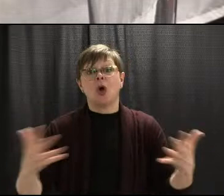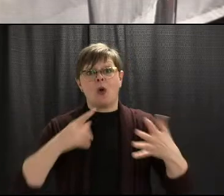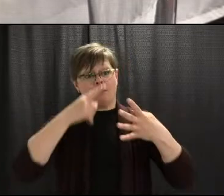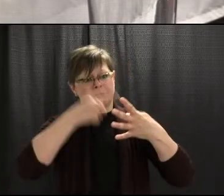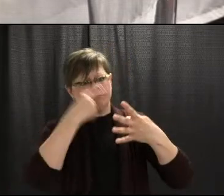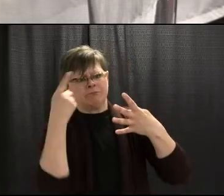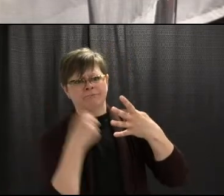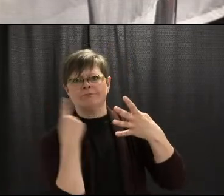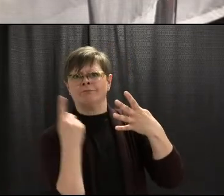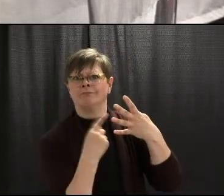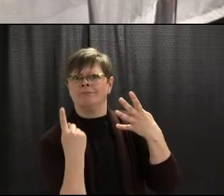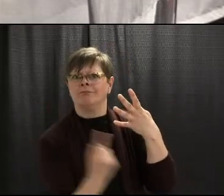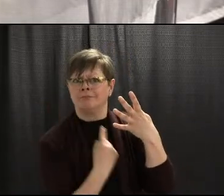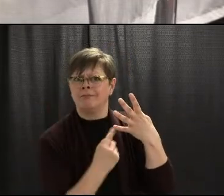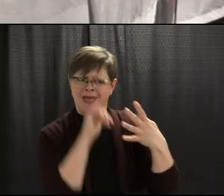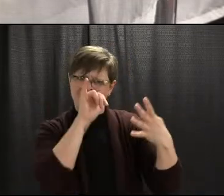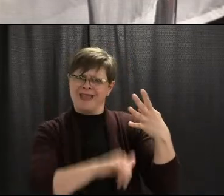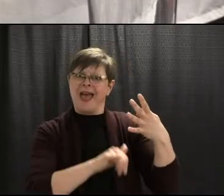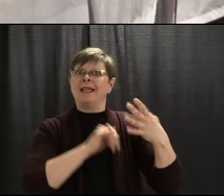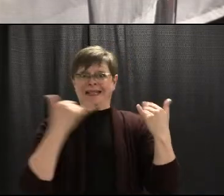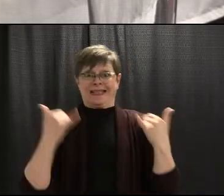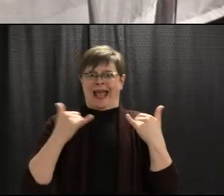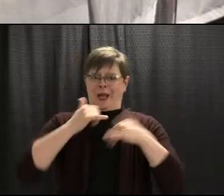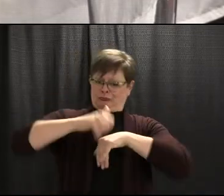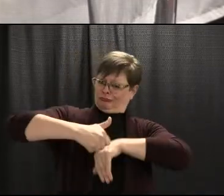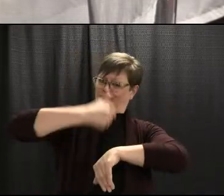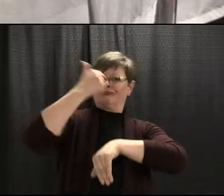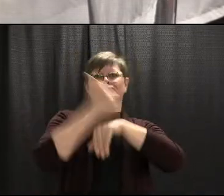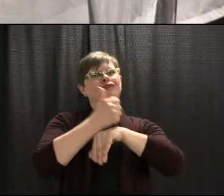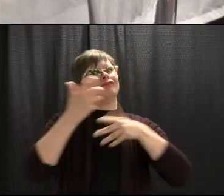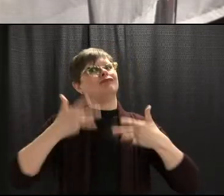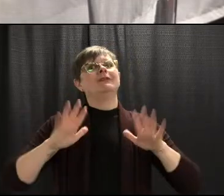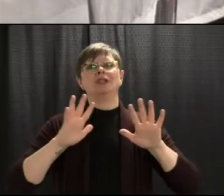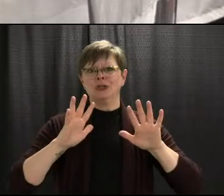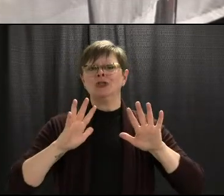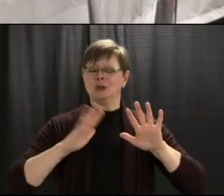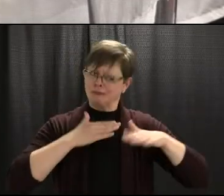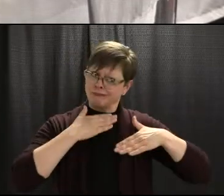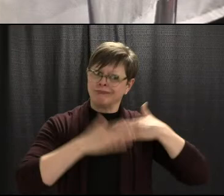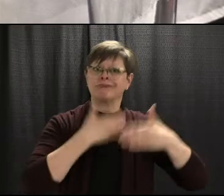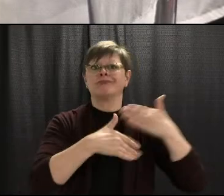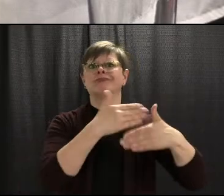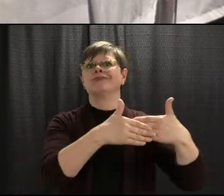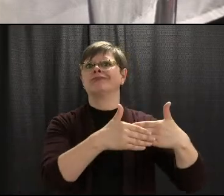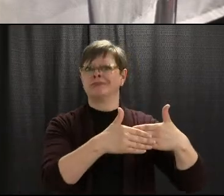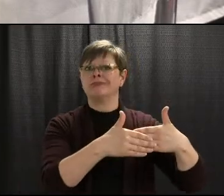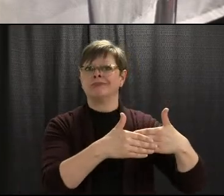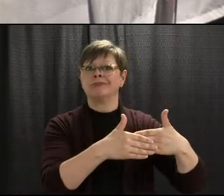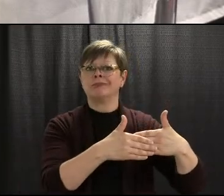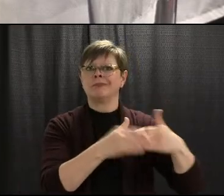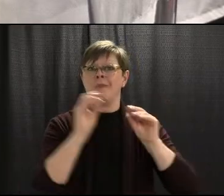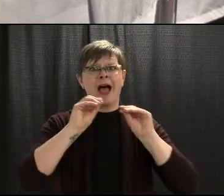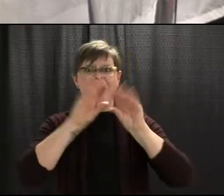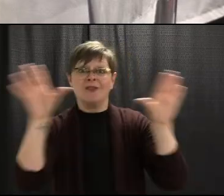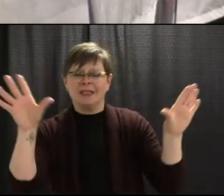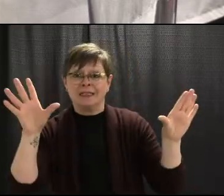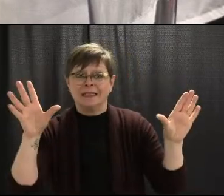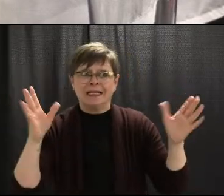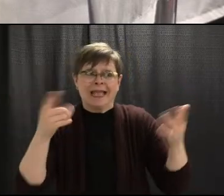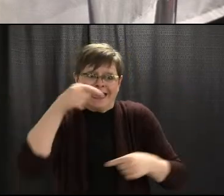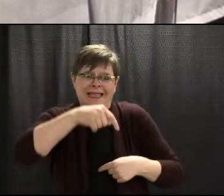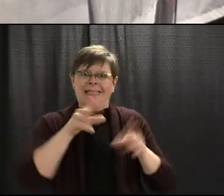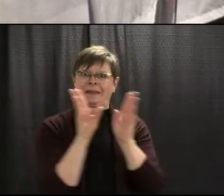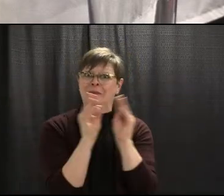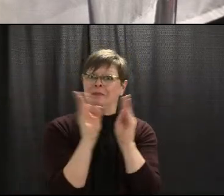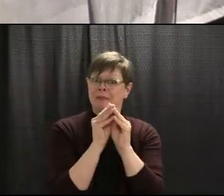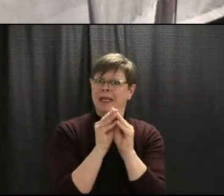that strategy are being put into effect, and obviously this meeting concerns